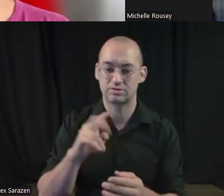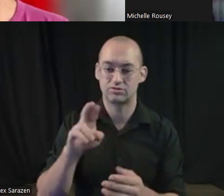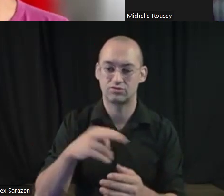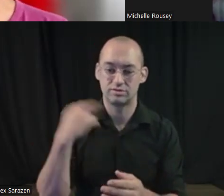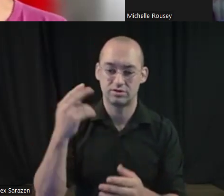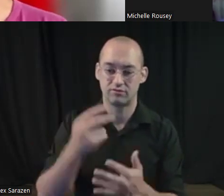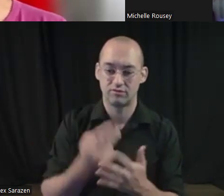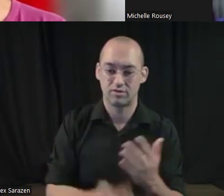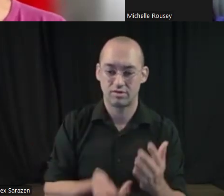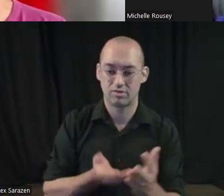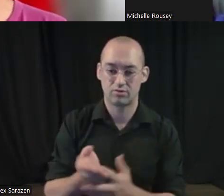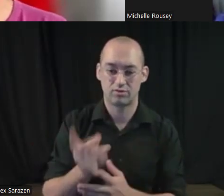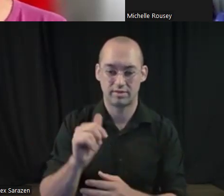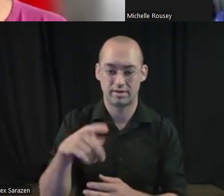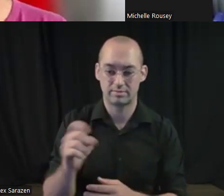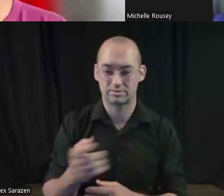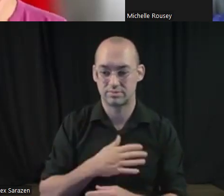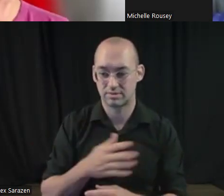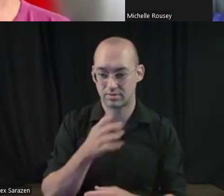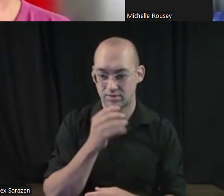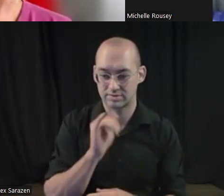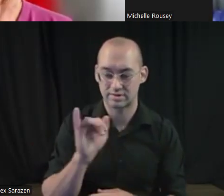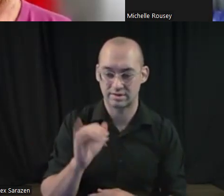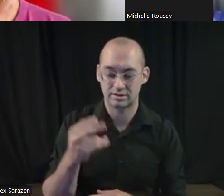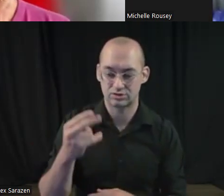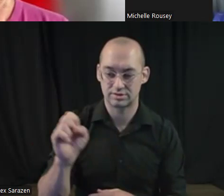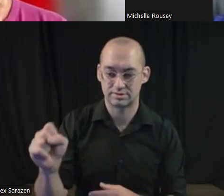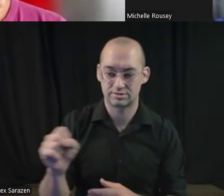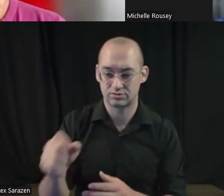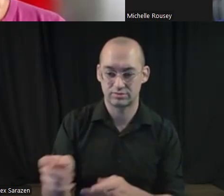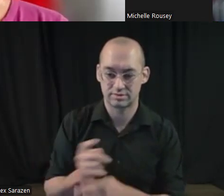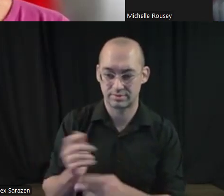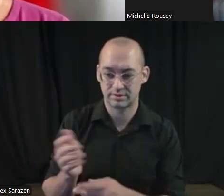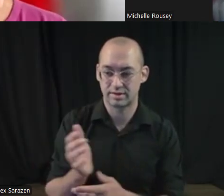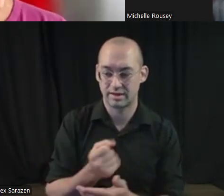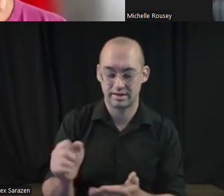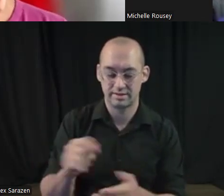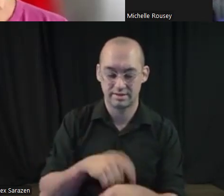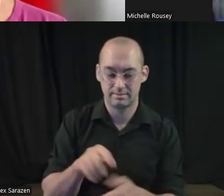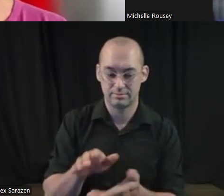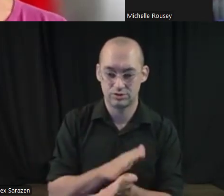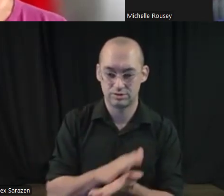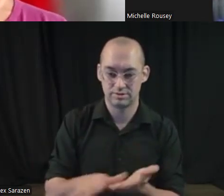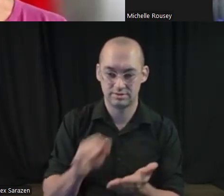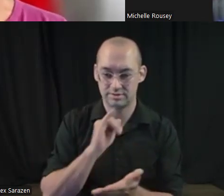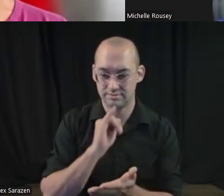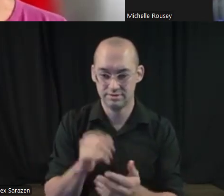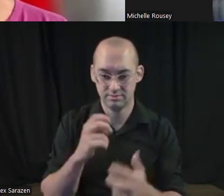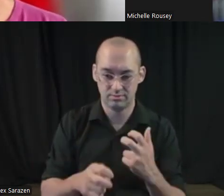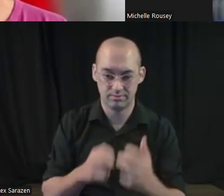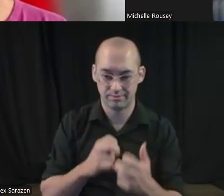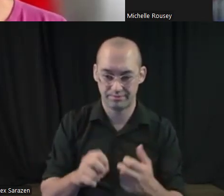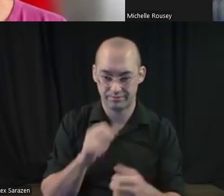My mother, who's an IHSS recipient, filling out a timesheet is already a challenge given tenuous access to email, to phones,